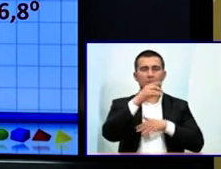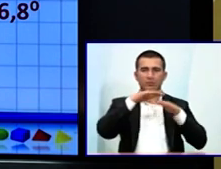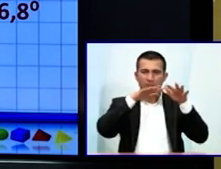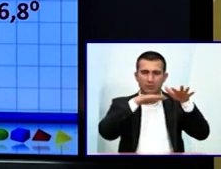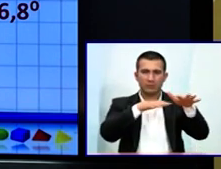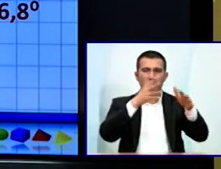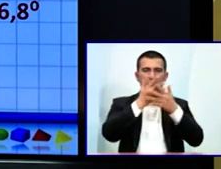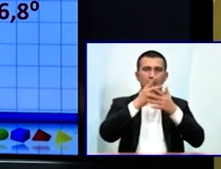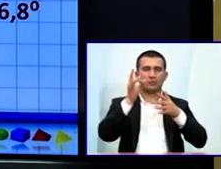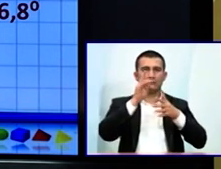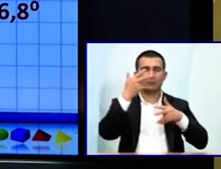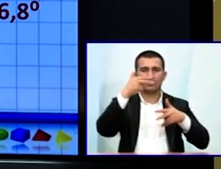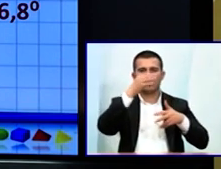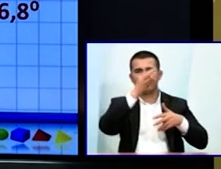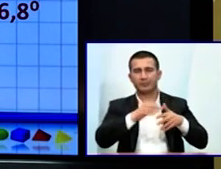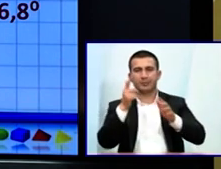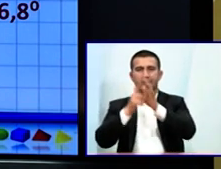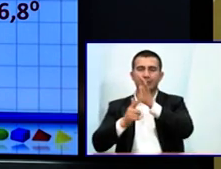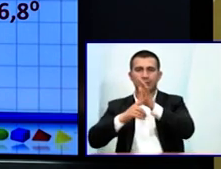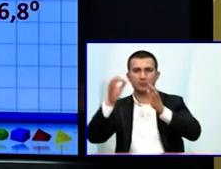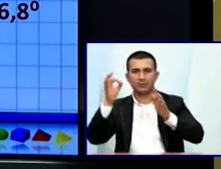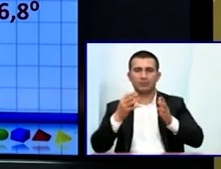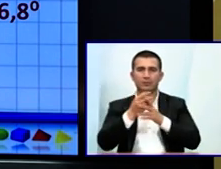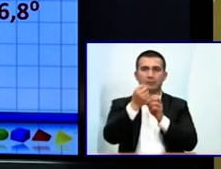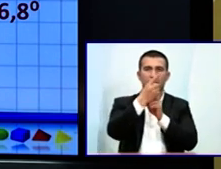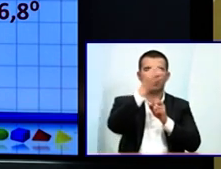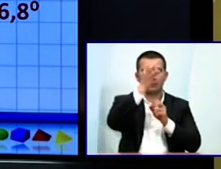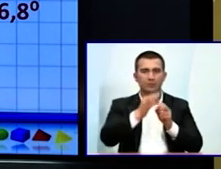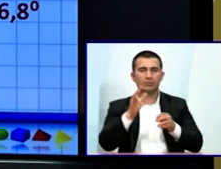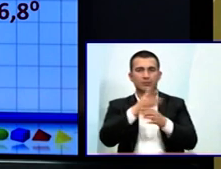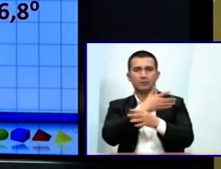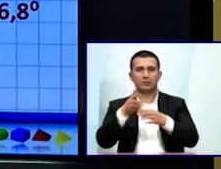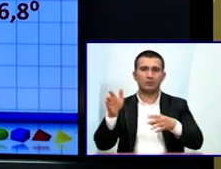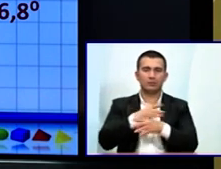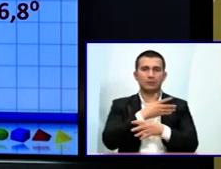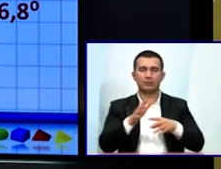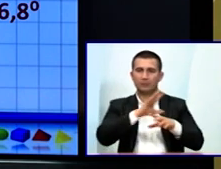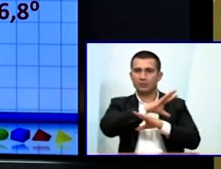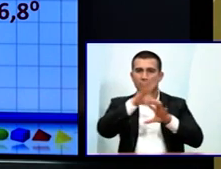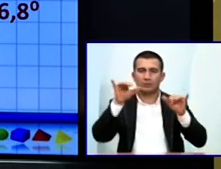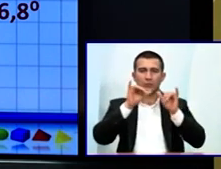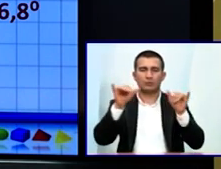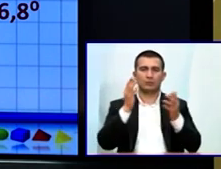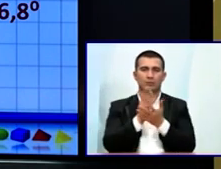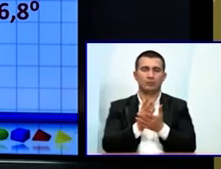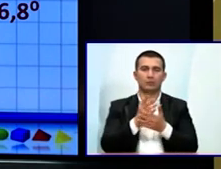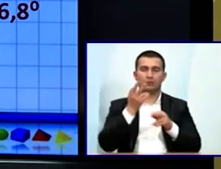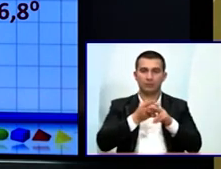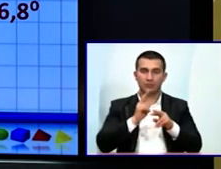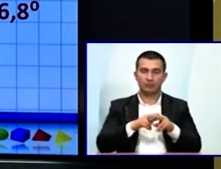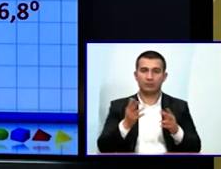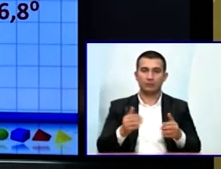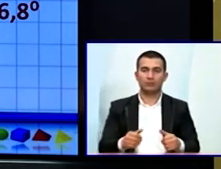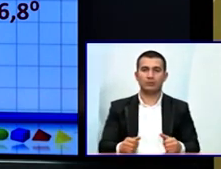o'rmonlar 30%, ekin maydonlari 11% va boshqa yer maydonlari esa 38% ni